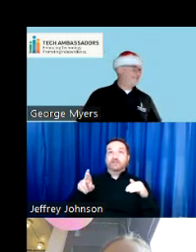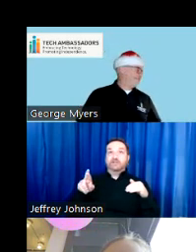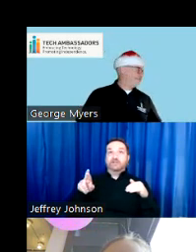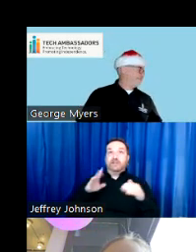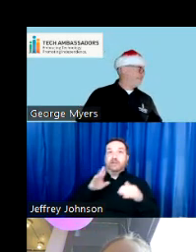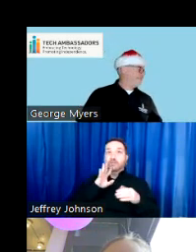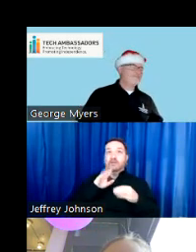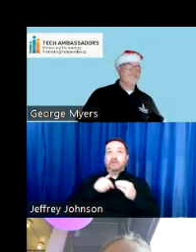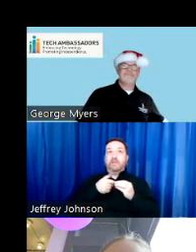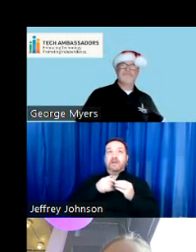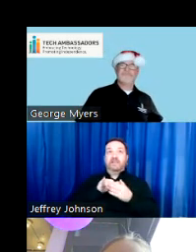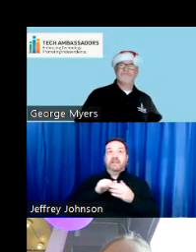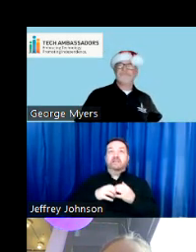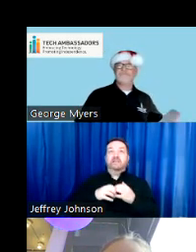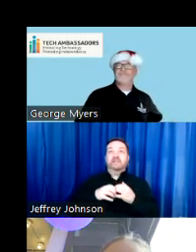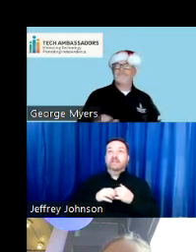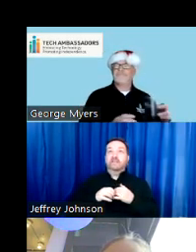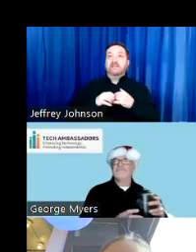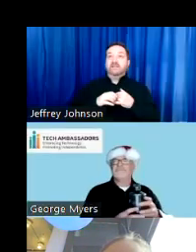one.